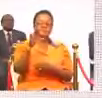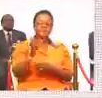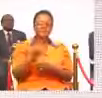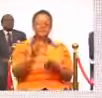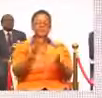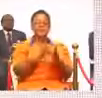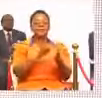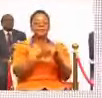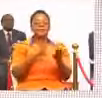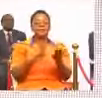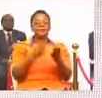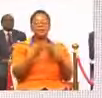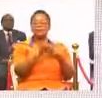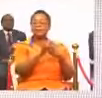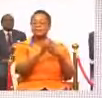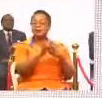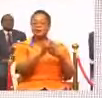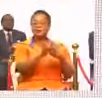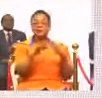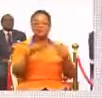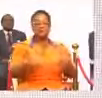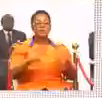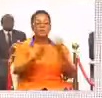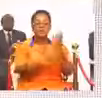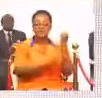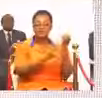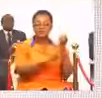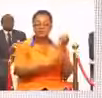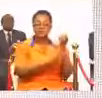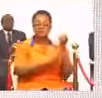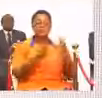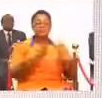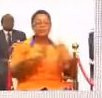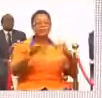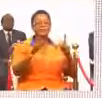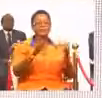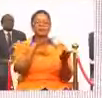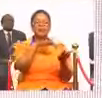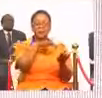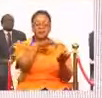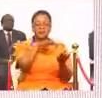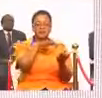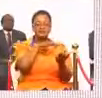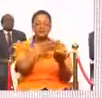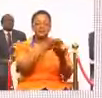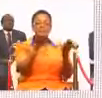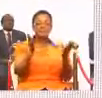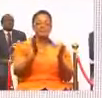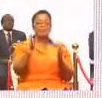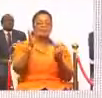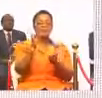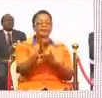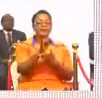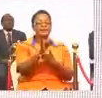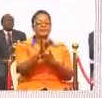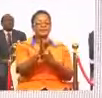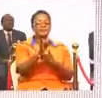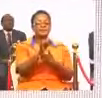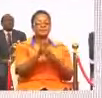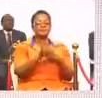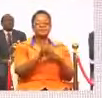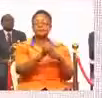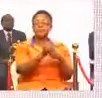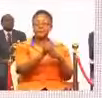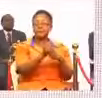been dominating the leadership of this country. Let Raila Amolo Odinga be that bridge.